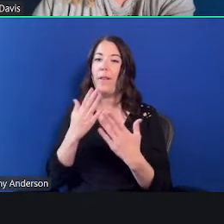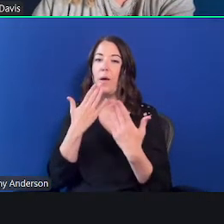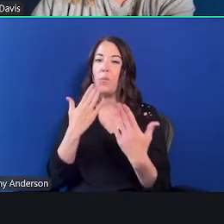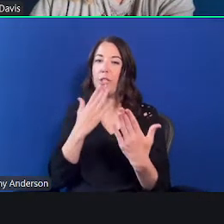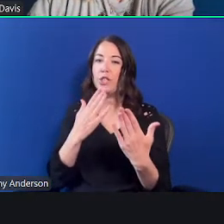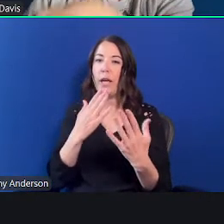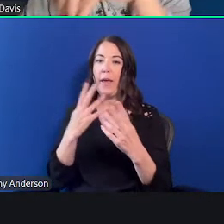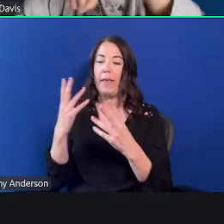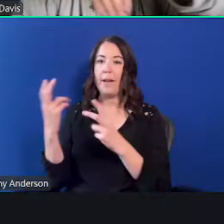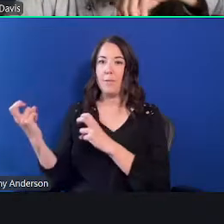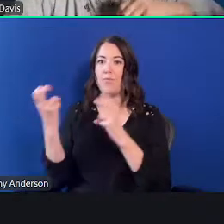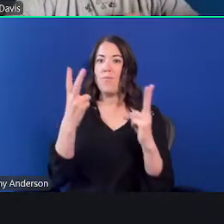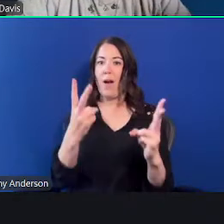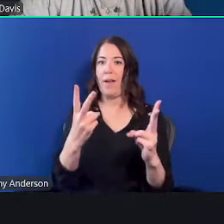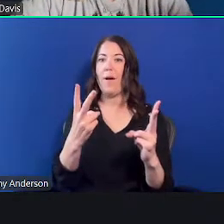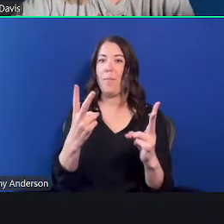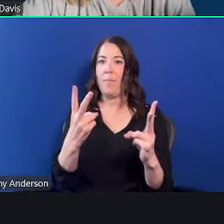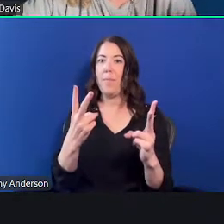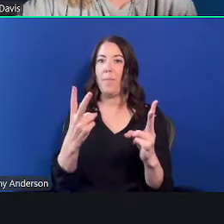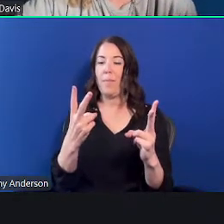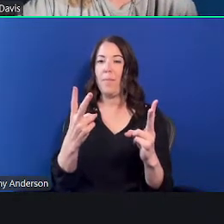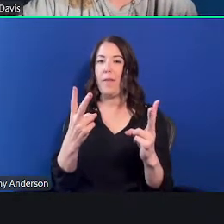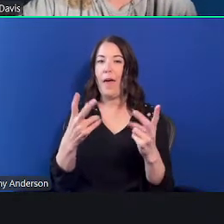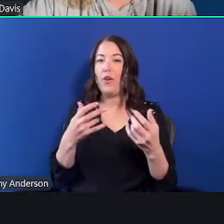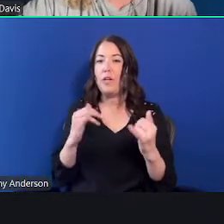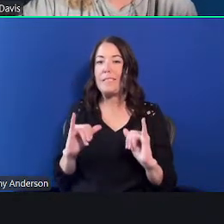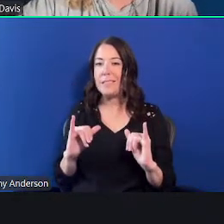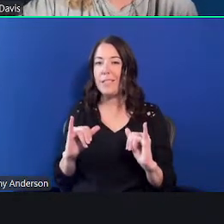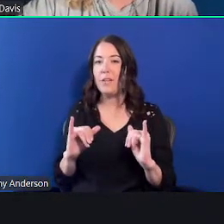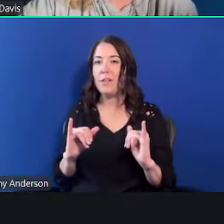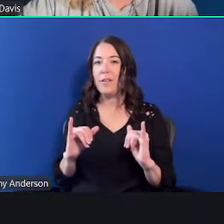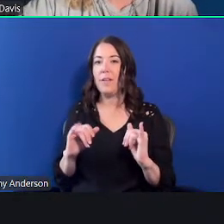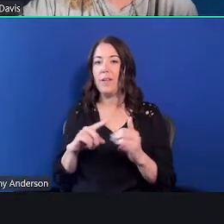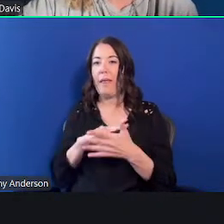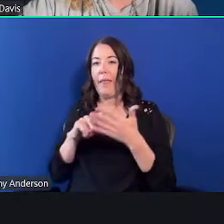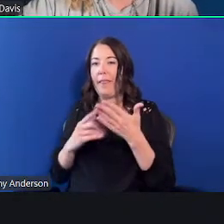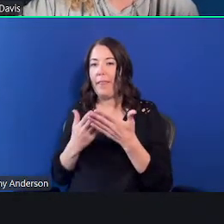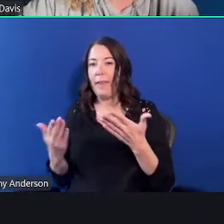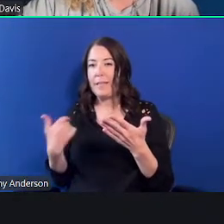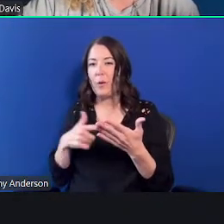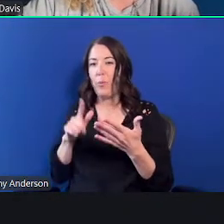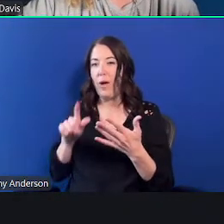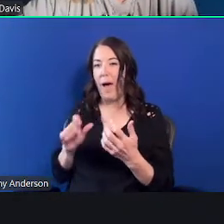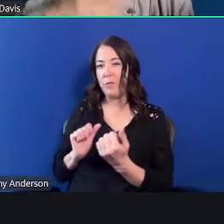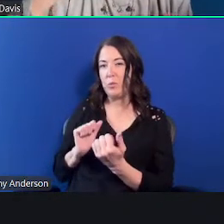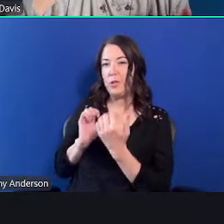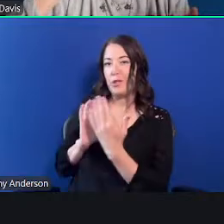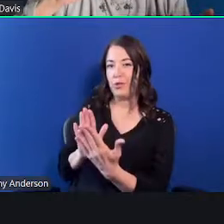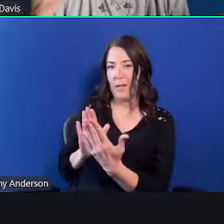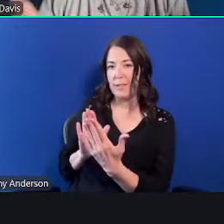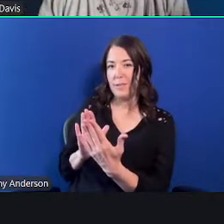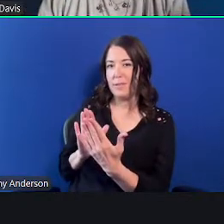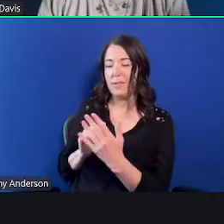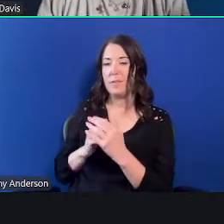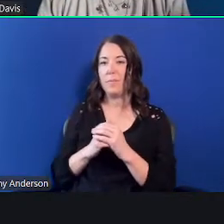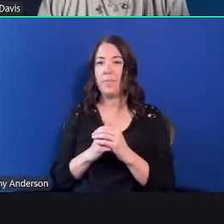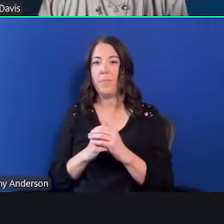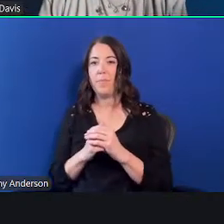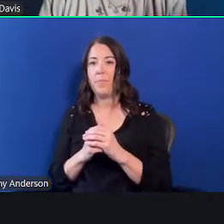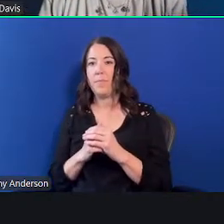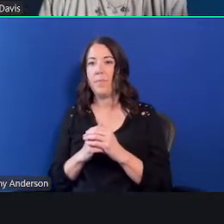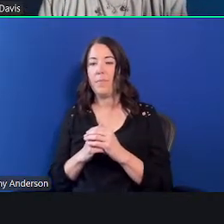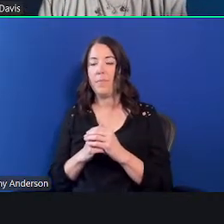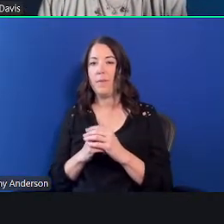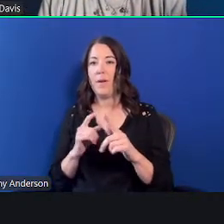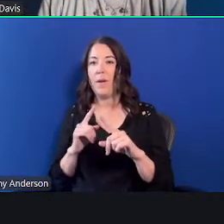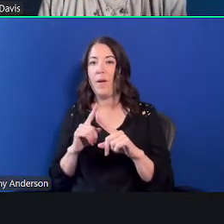attention that there's still maybe things that we need to attend to. On the same